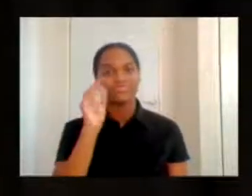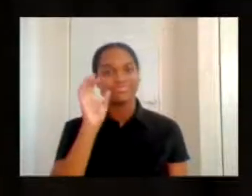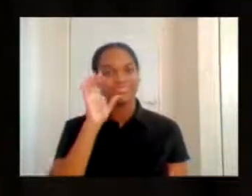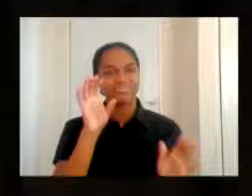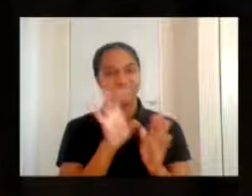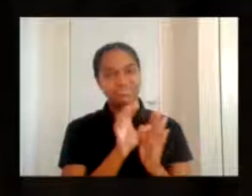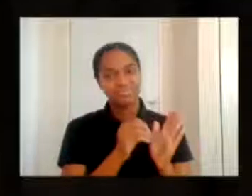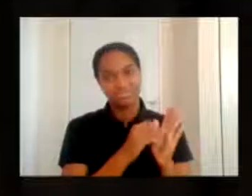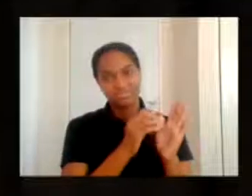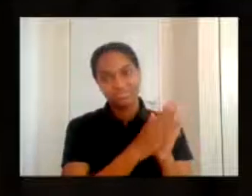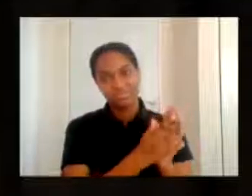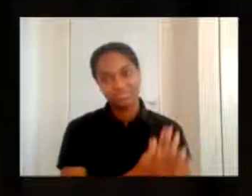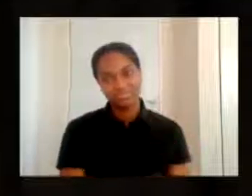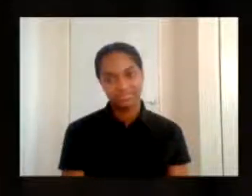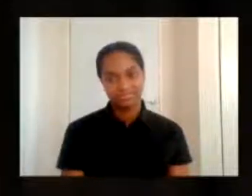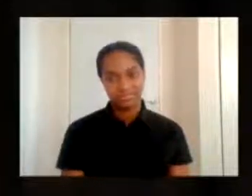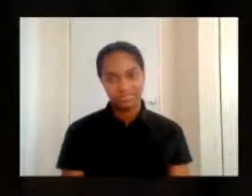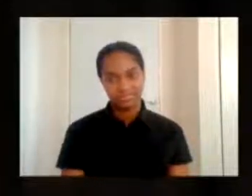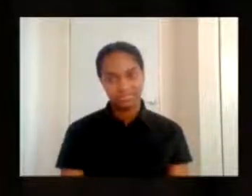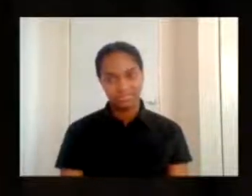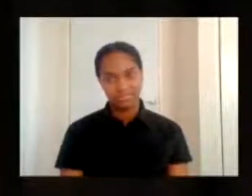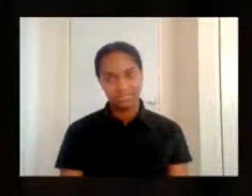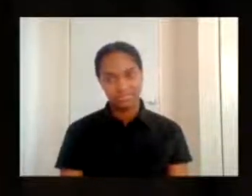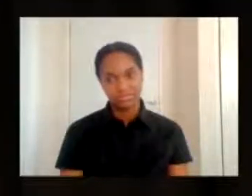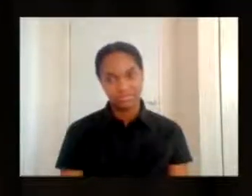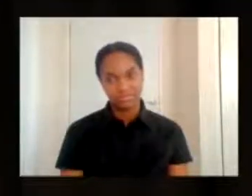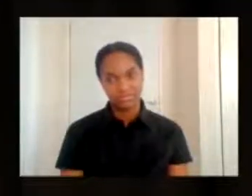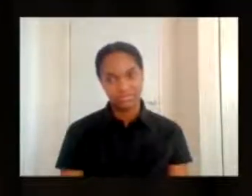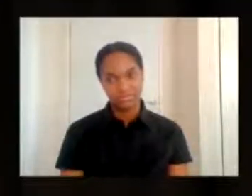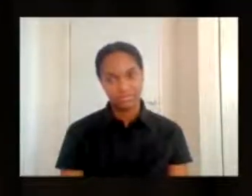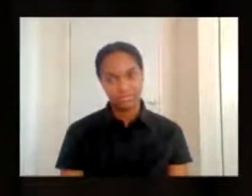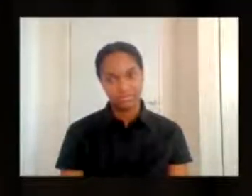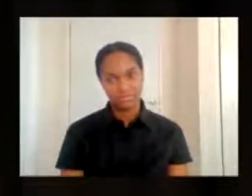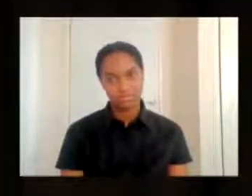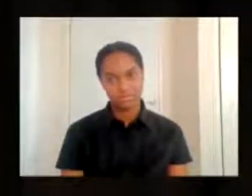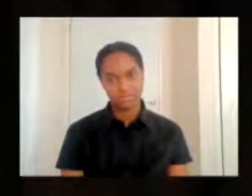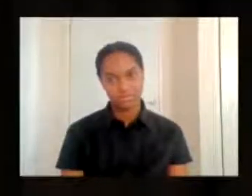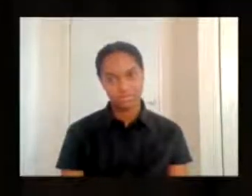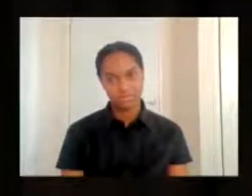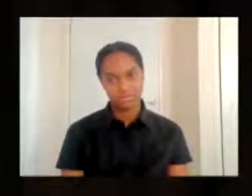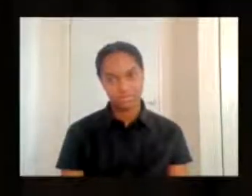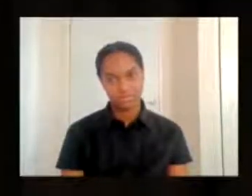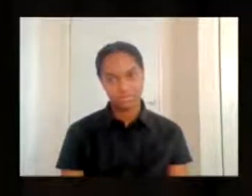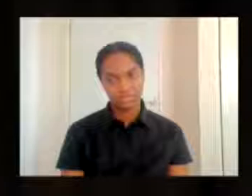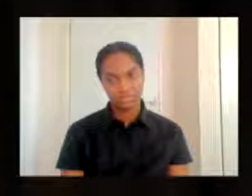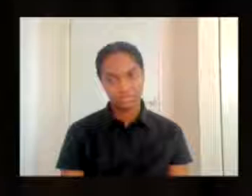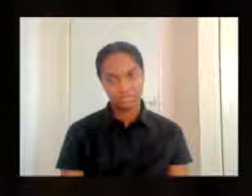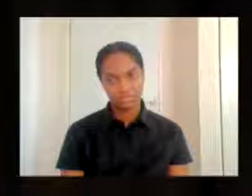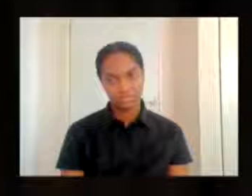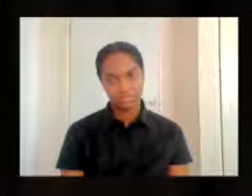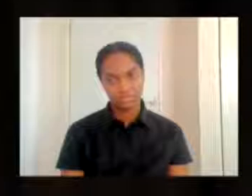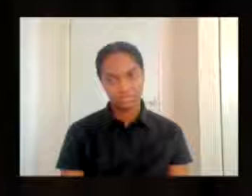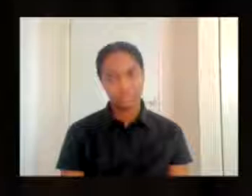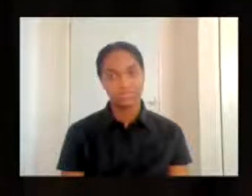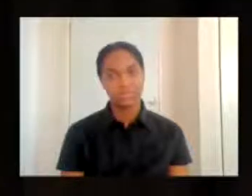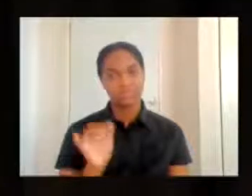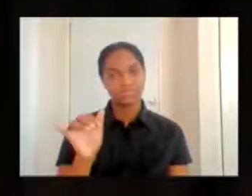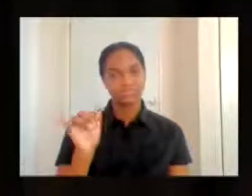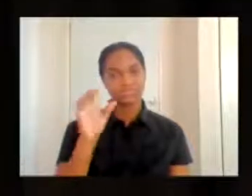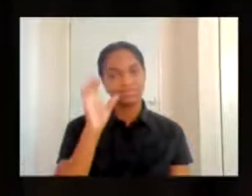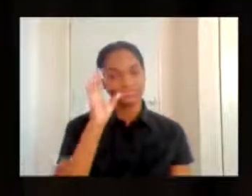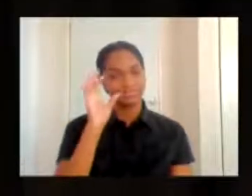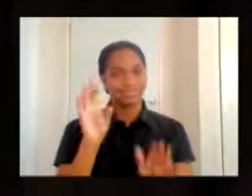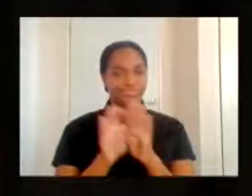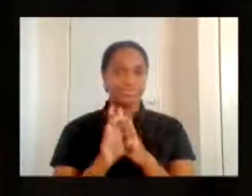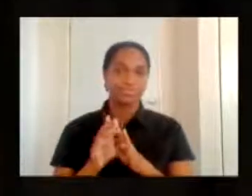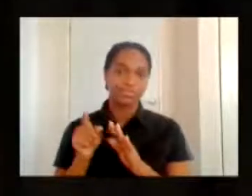jump ahead a couple of slides to sort of show you a picture of this. Oh, there we go. So here's a diagram that sort of shows